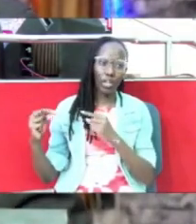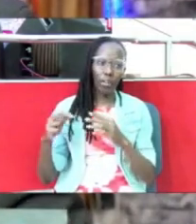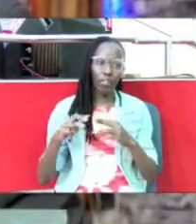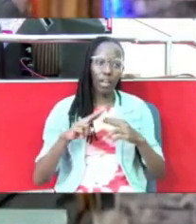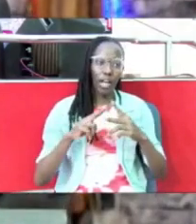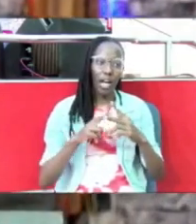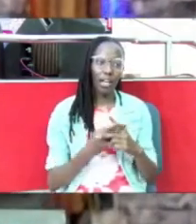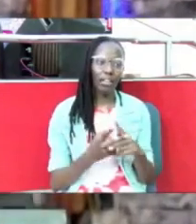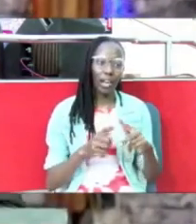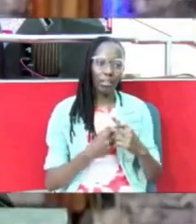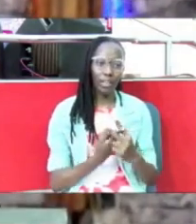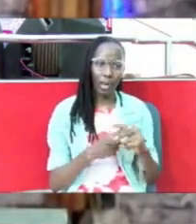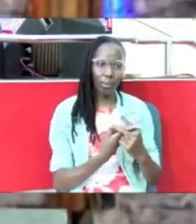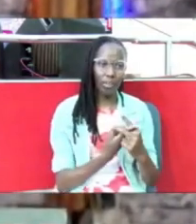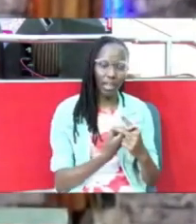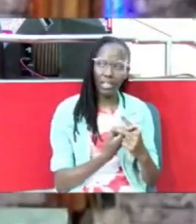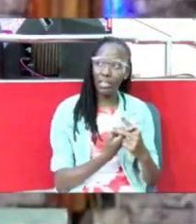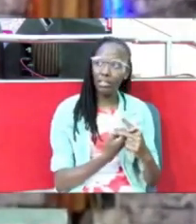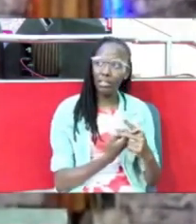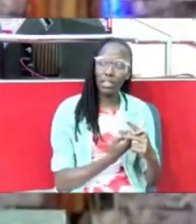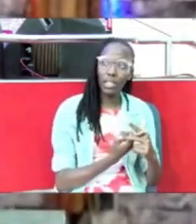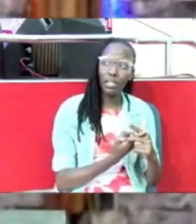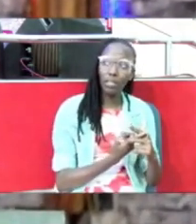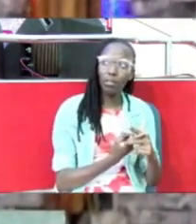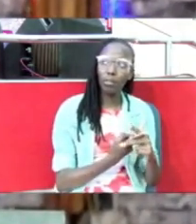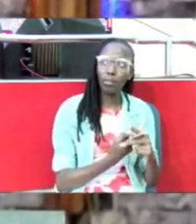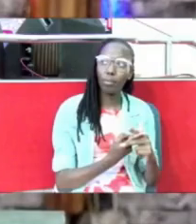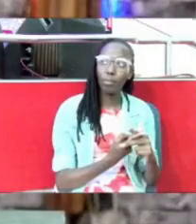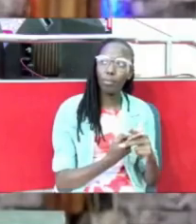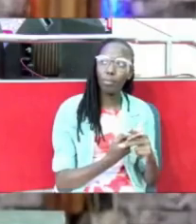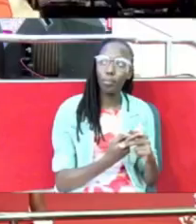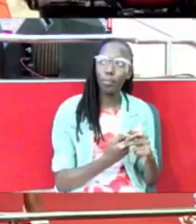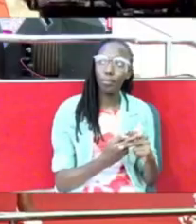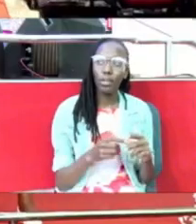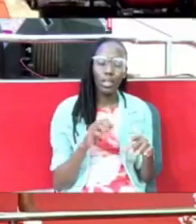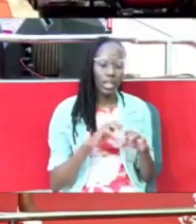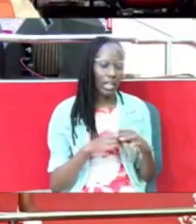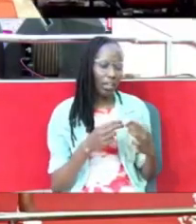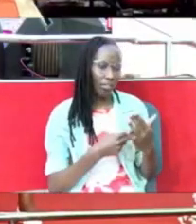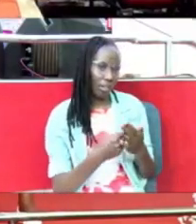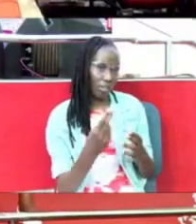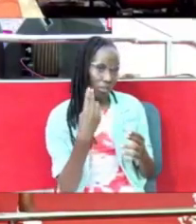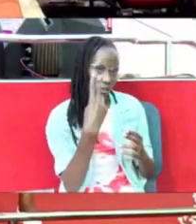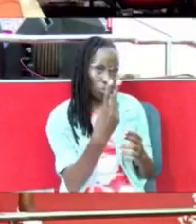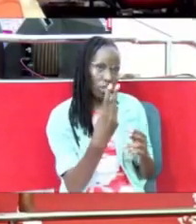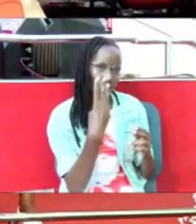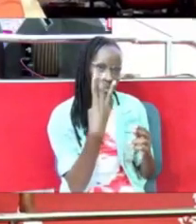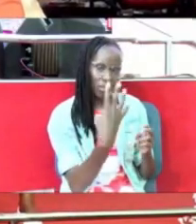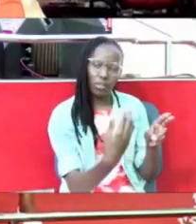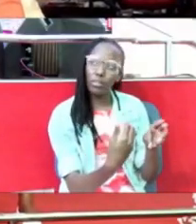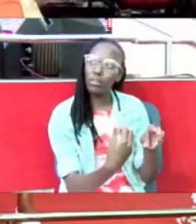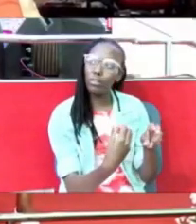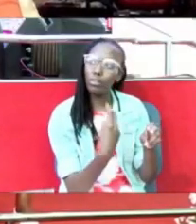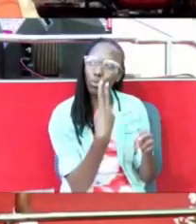Daudi akimuita Goliath yule Mfilisti ambaye hajatahiriwa. In verse 26 and in verse 36 which